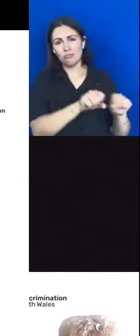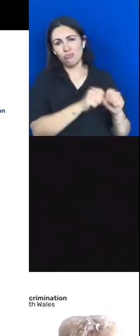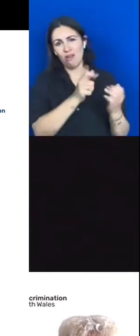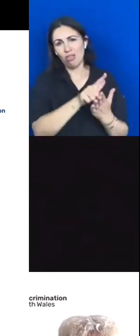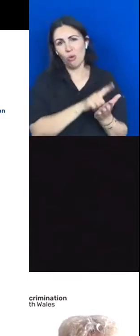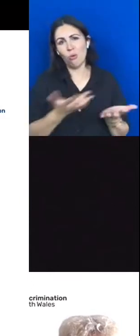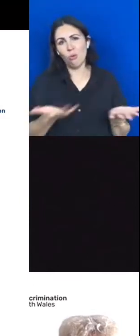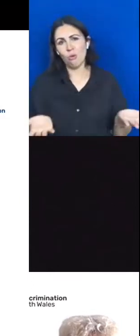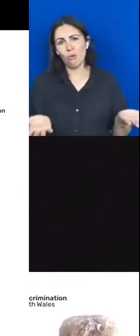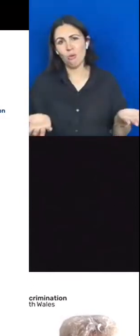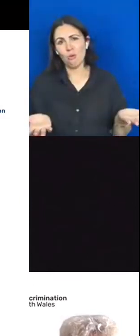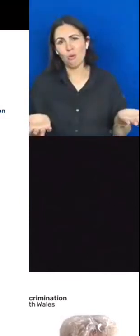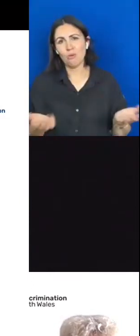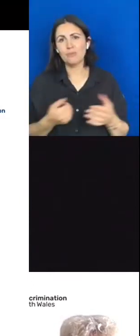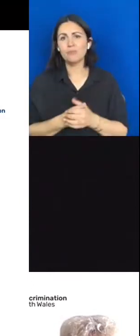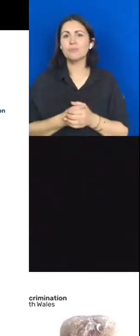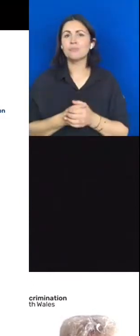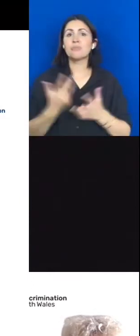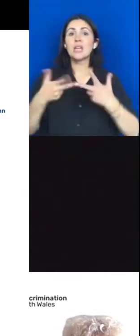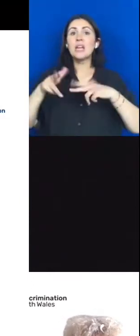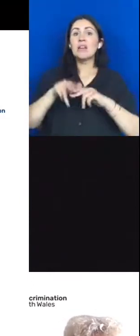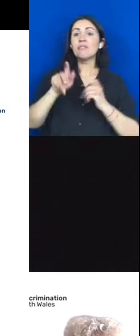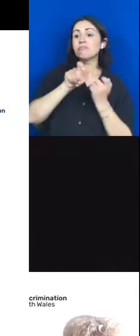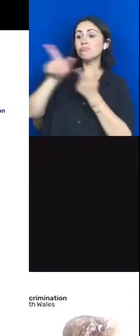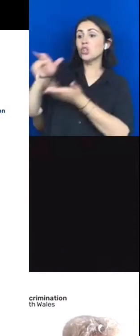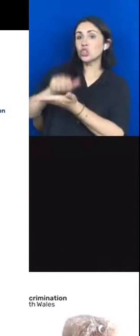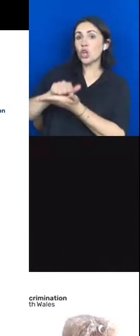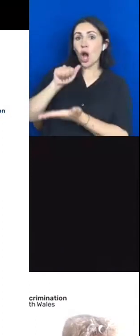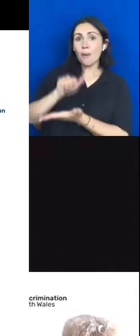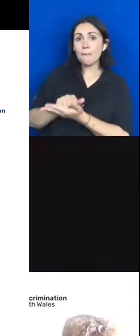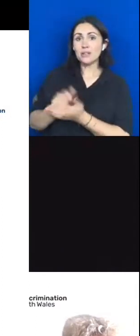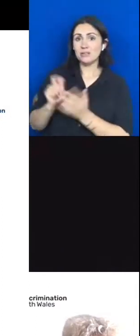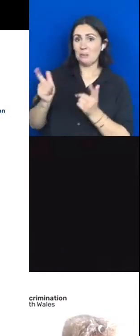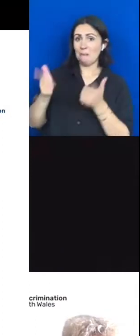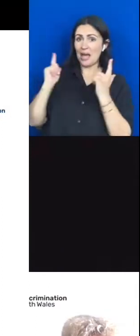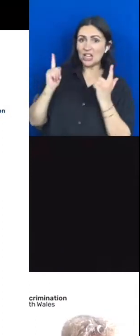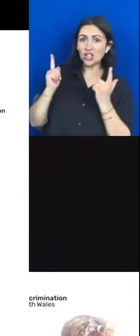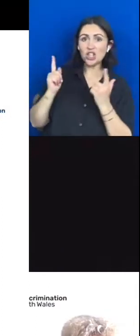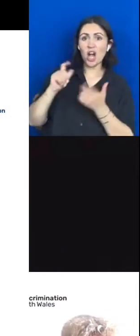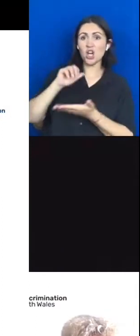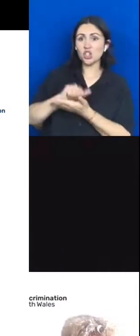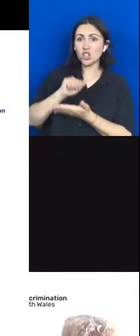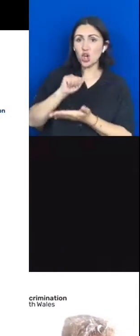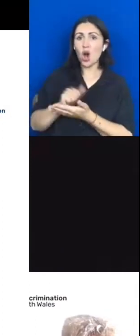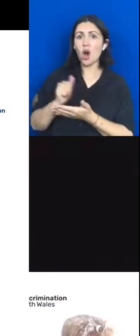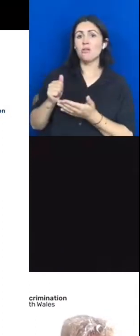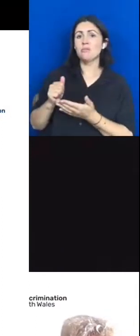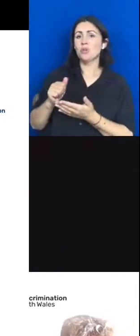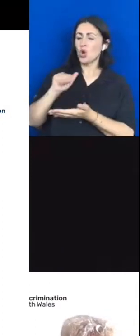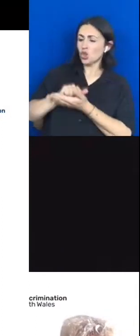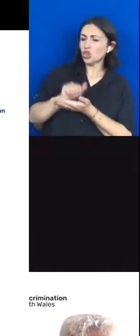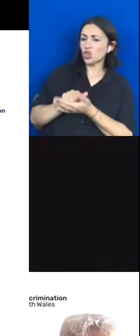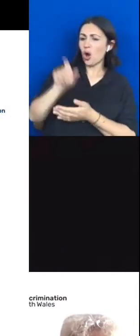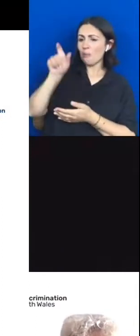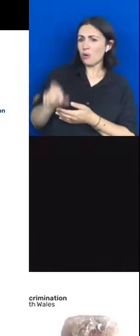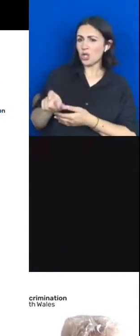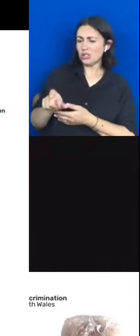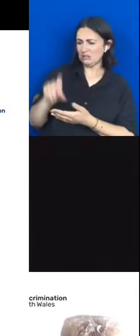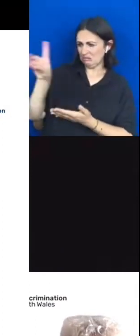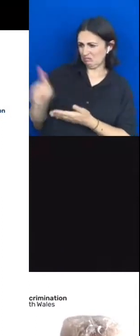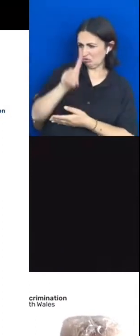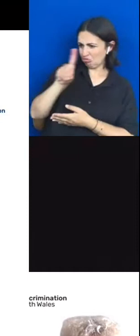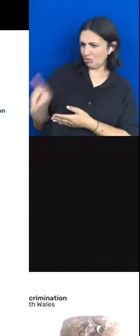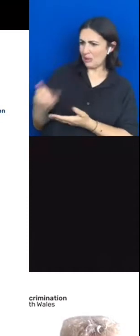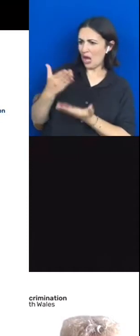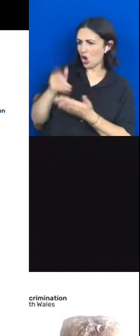In the provisions of goods and services, so in shops, banks, when you're using a government service in cafes and